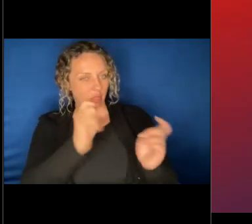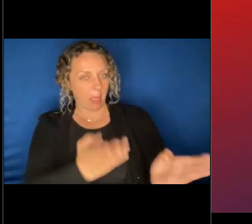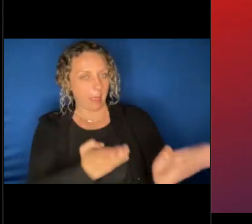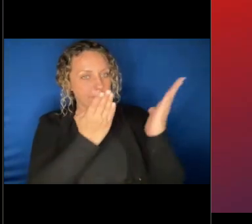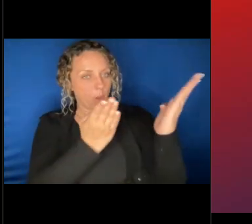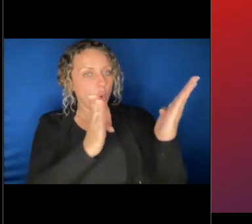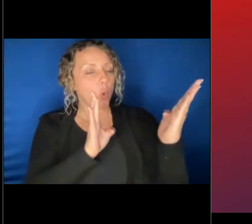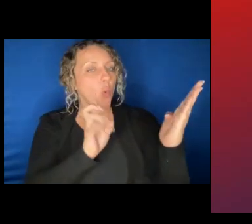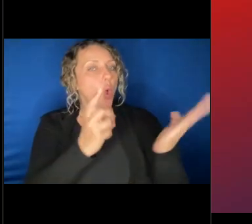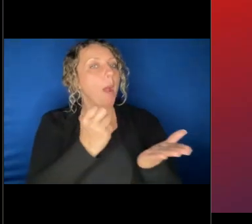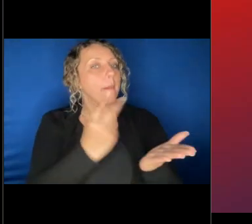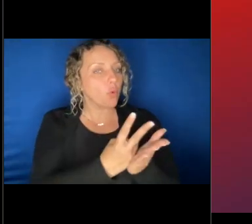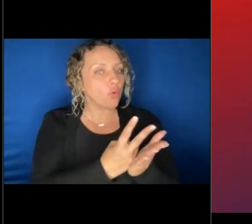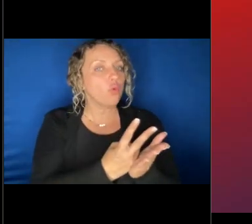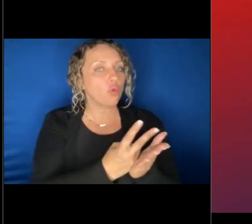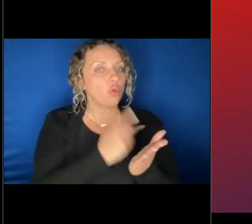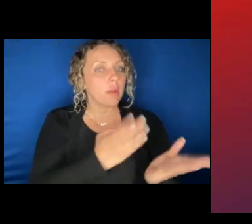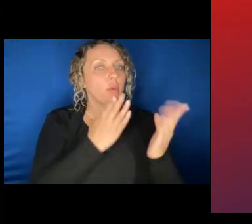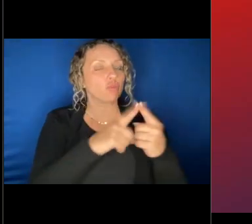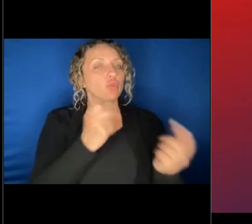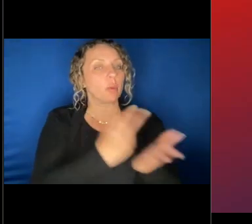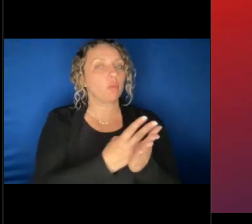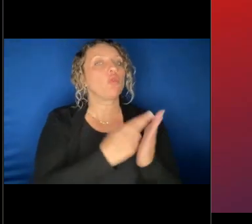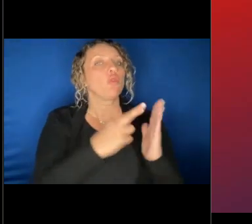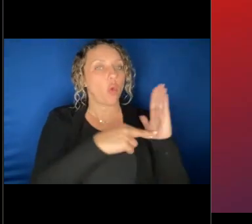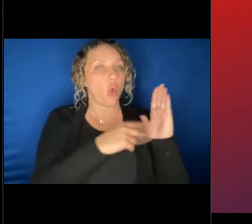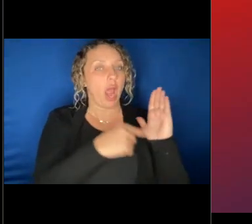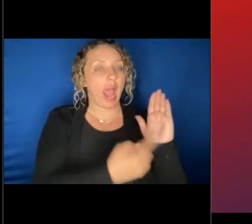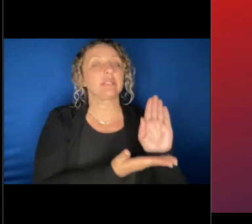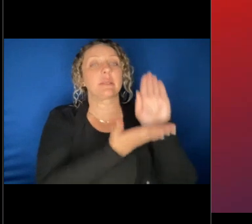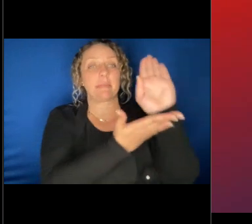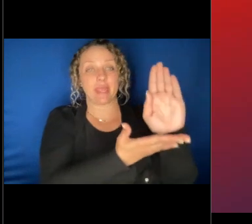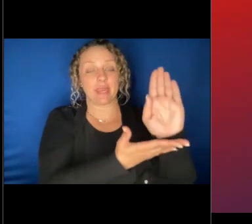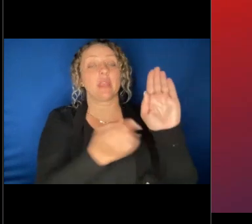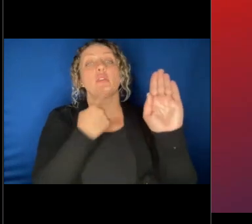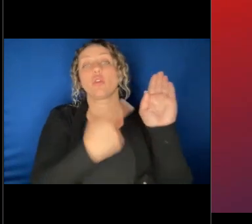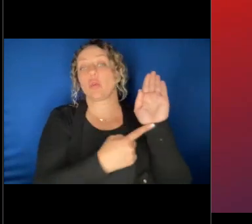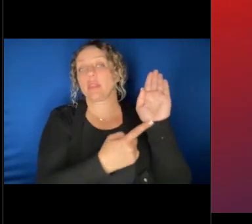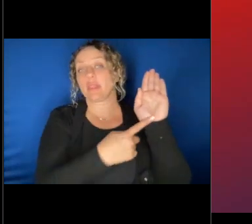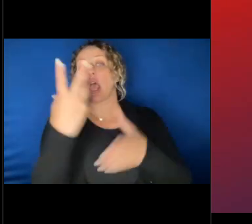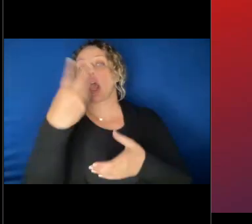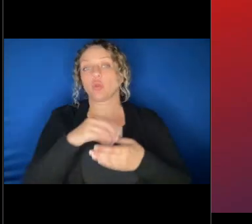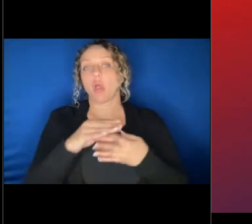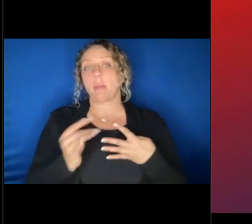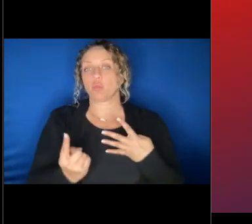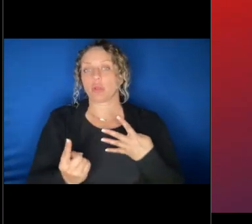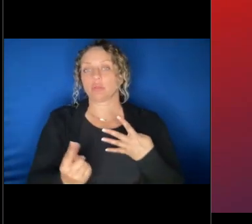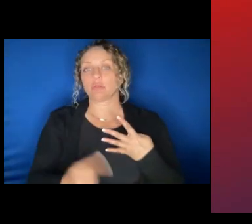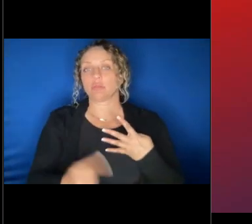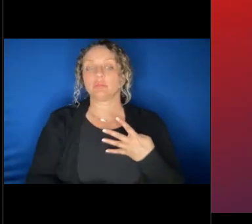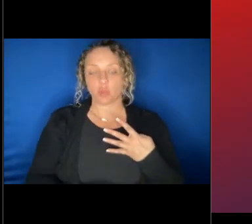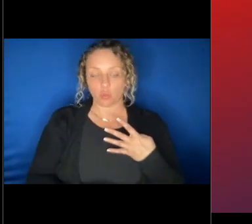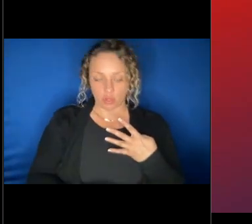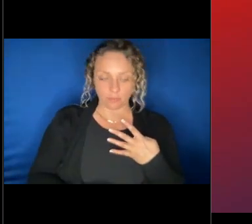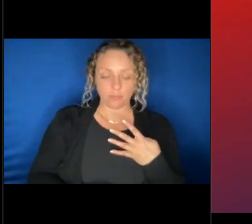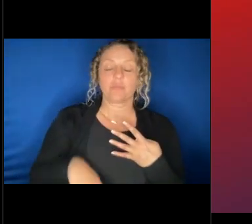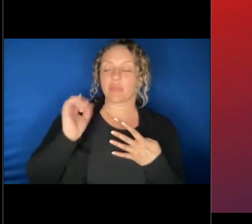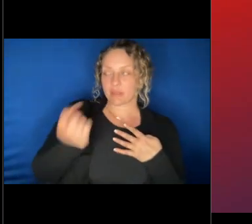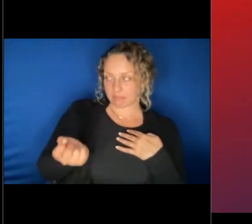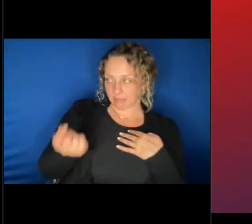would be a motion to approve the ordinance as submitted, because the ordinance that is submitted includes option 1. Yes, that is my understanding.